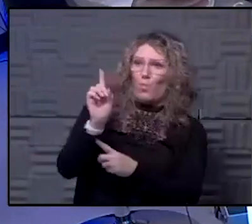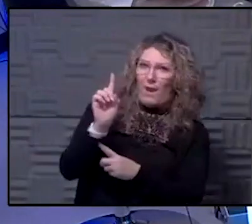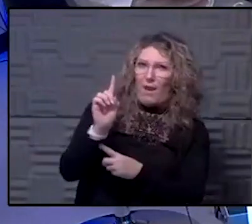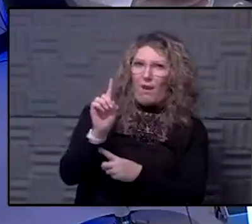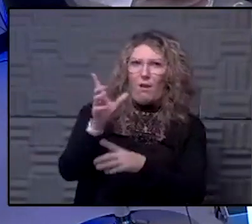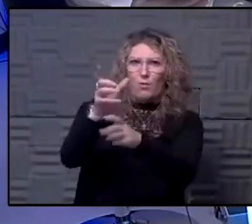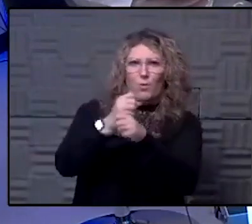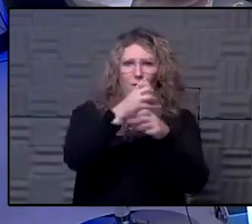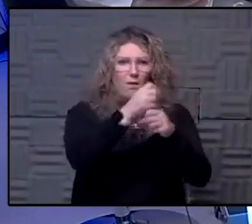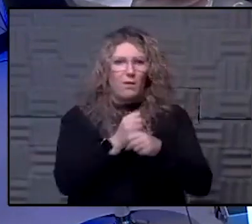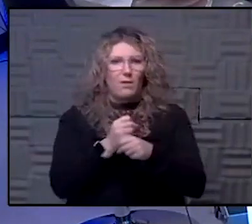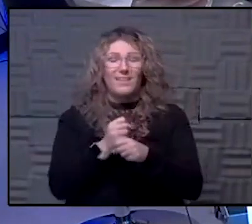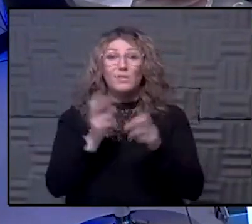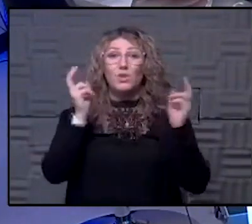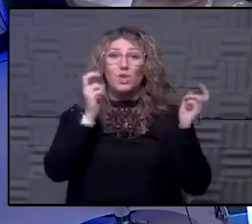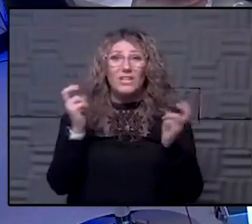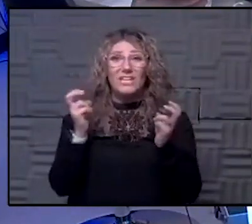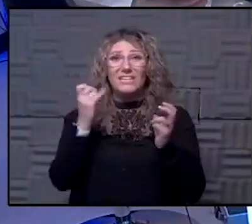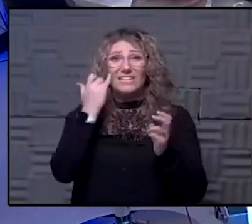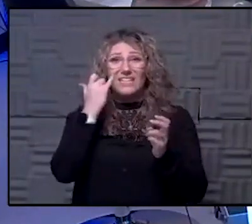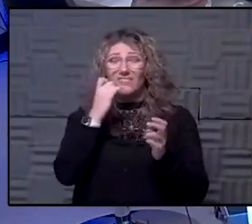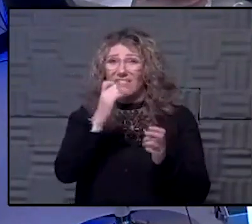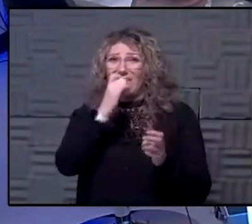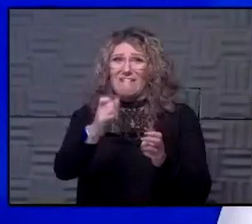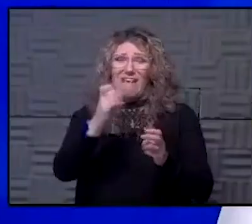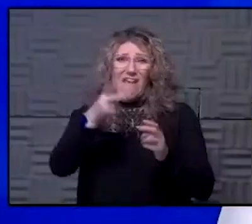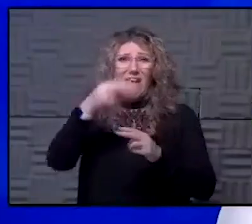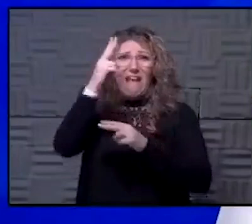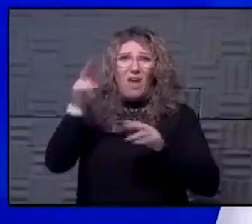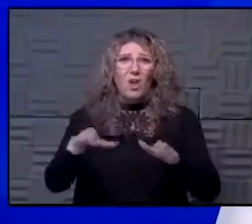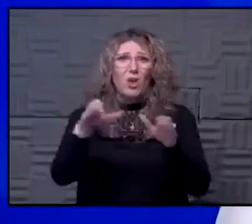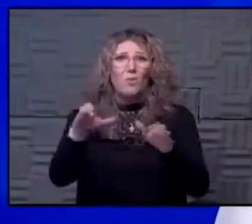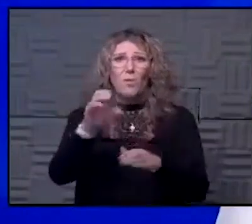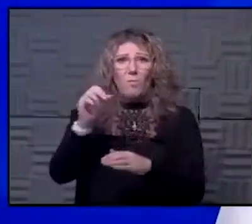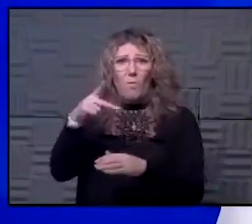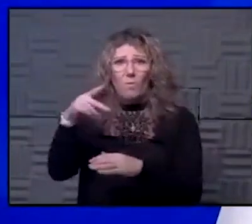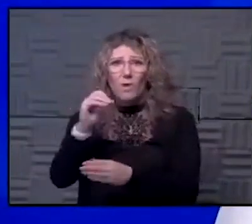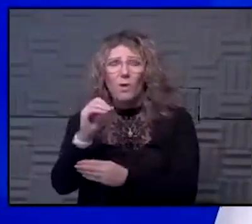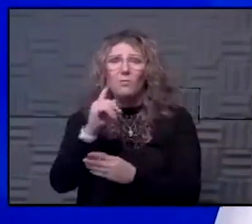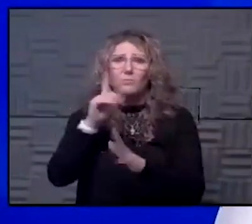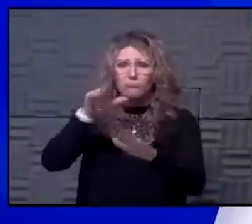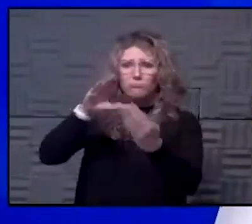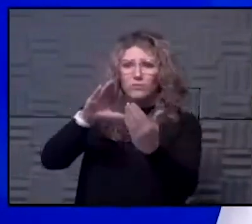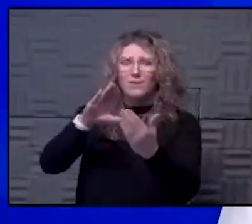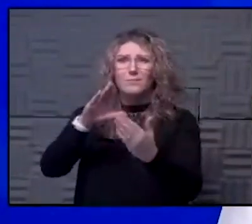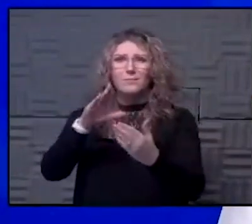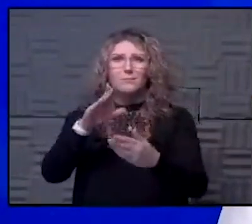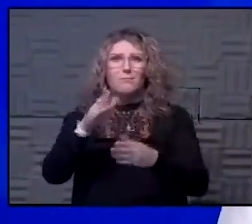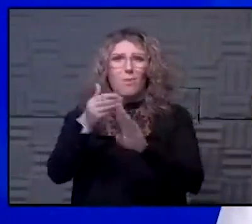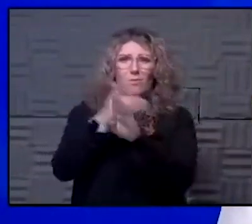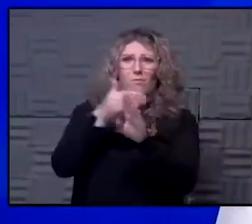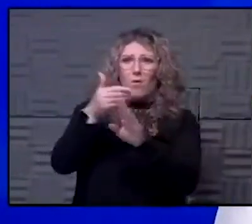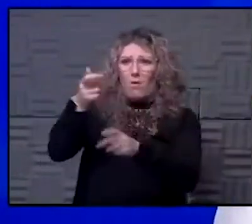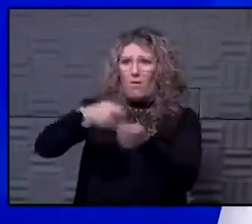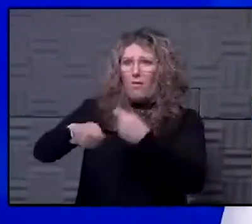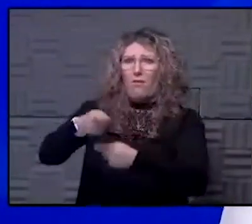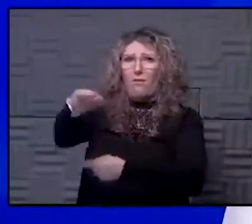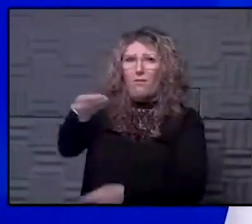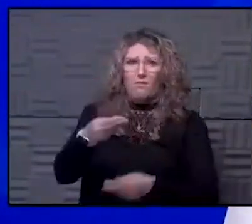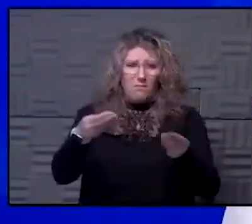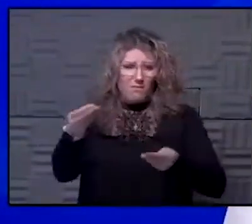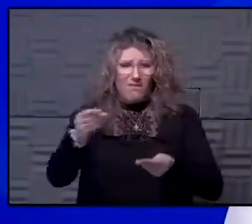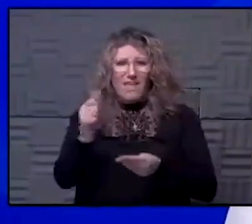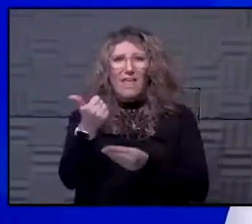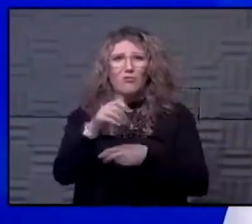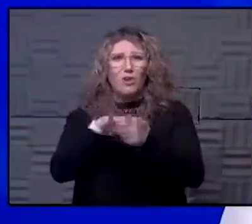has been, if you have an underperforming OPO, let's address that before you try and bring organs in from other areas, because that just doesn't seem